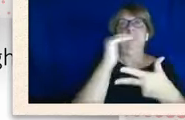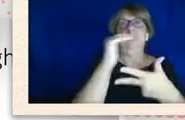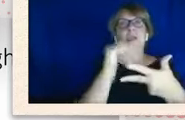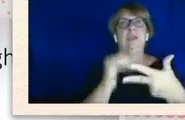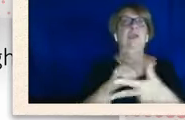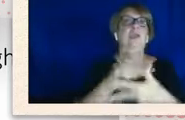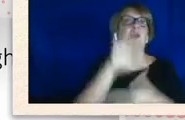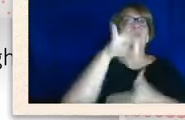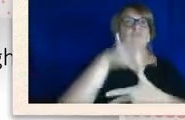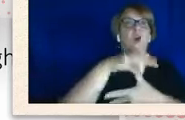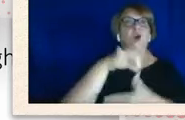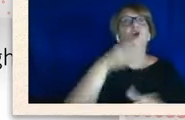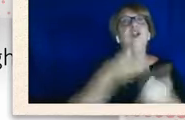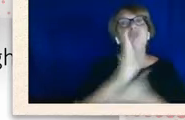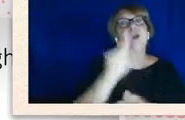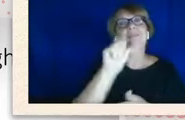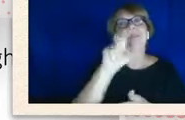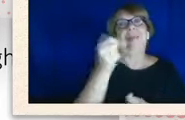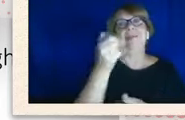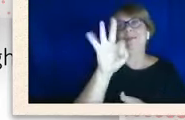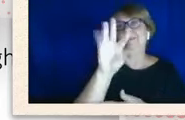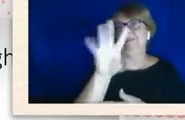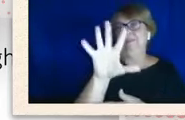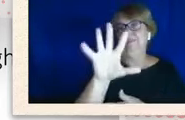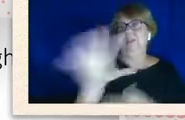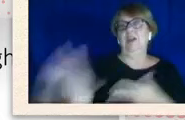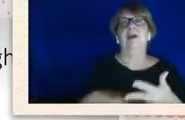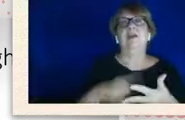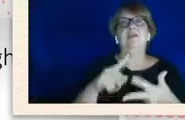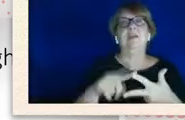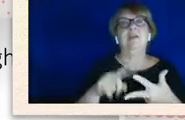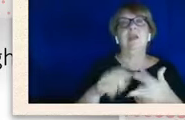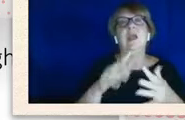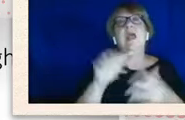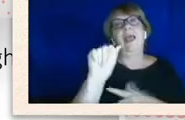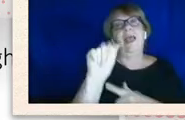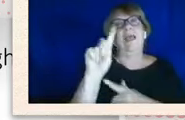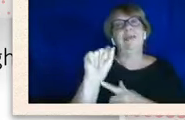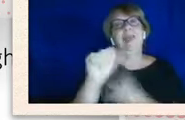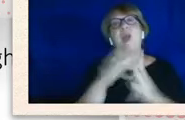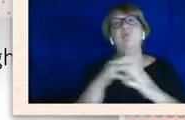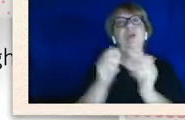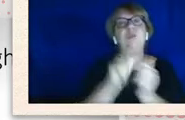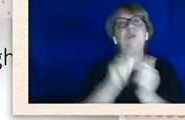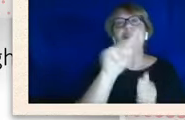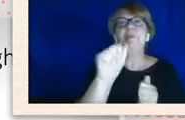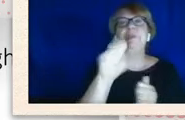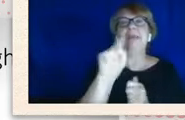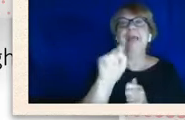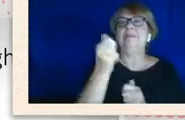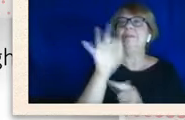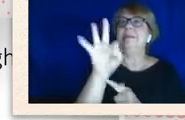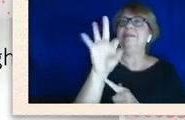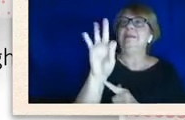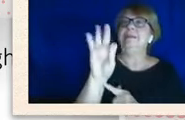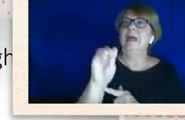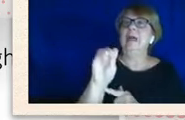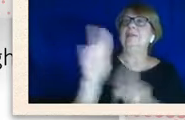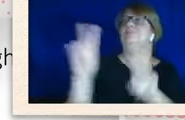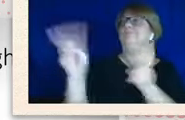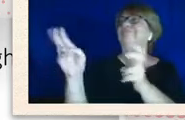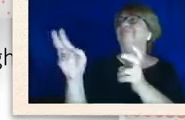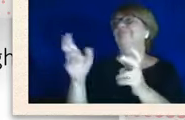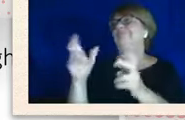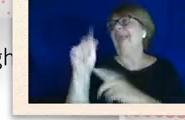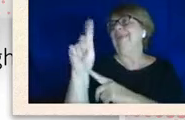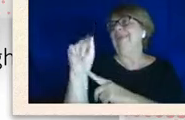of 1965. The second is Americans with Disabilities Act of 1990. So the ADA, we all love talking about